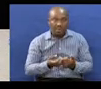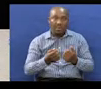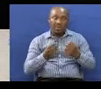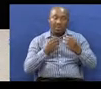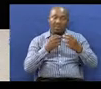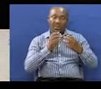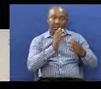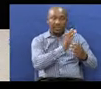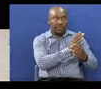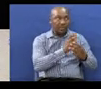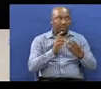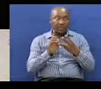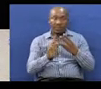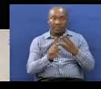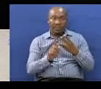number three,